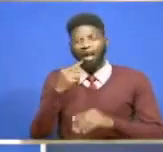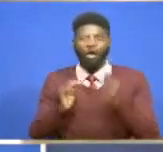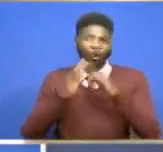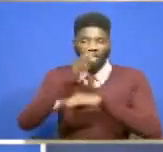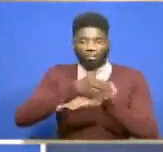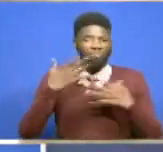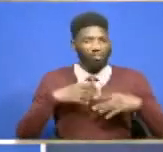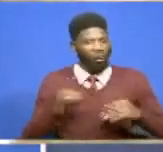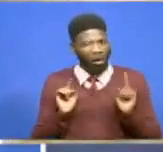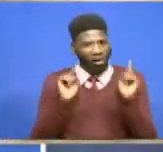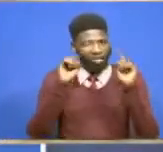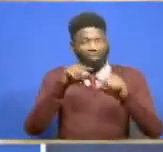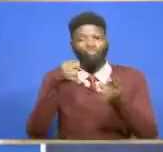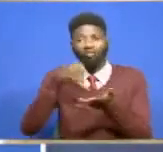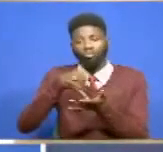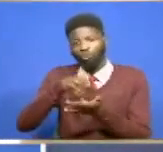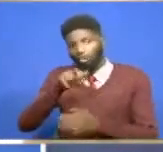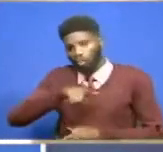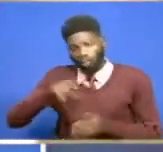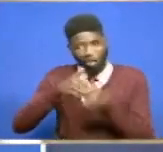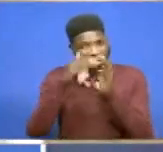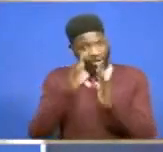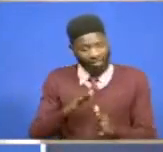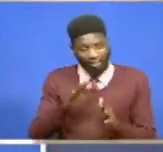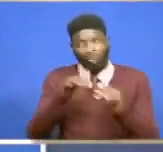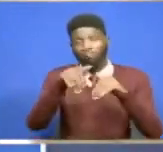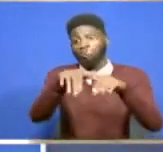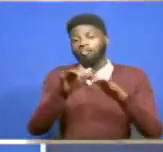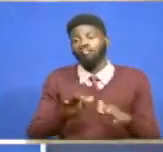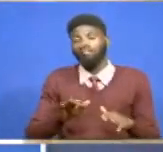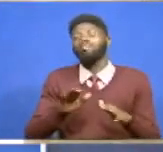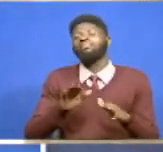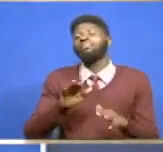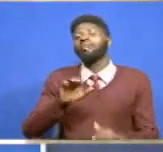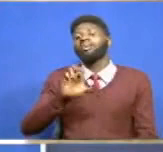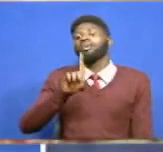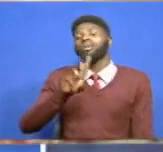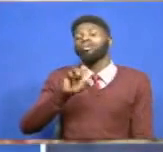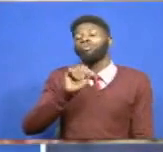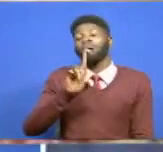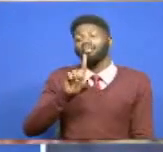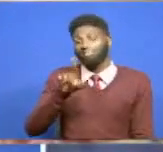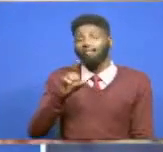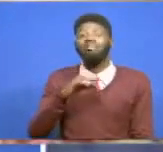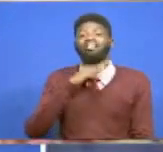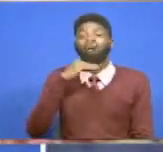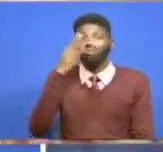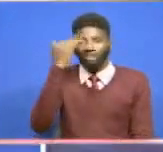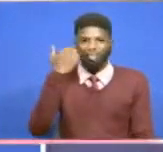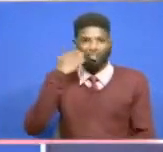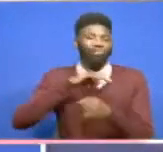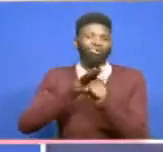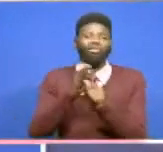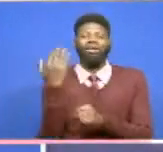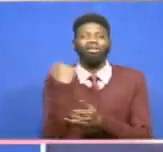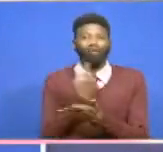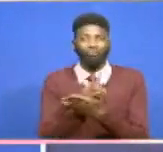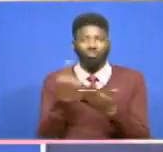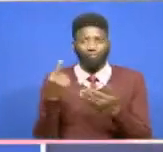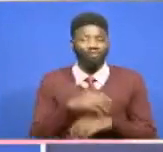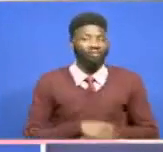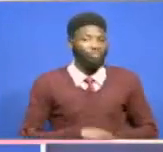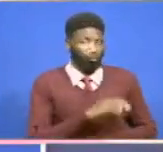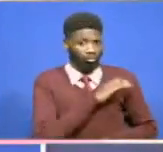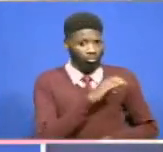flocked the home to send off Legei, who died of coronavirus complications last week. In a speech read on his behalf by Commissioner